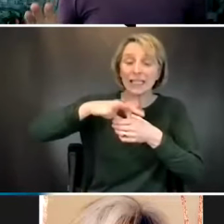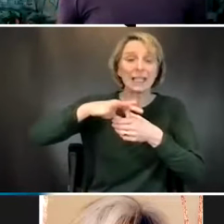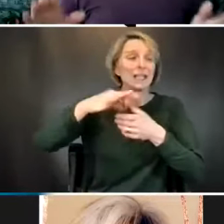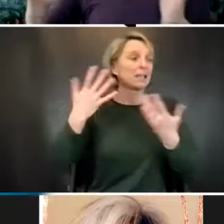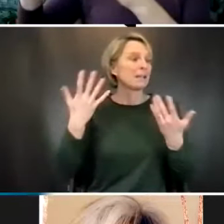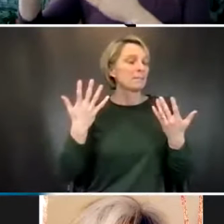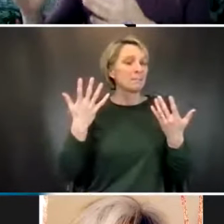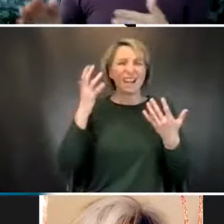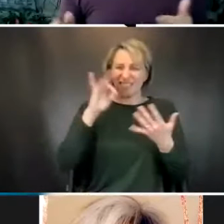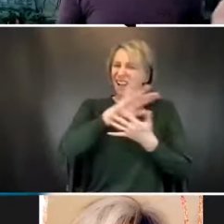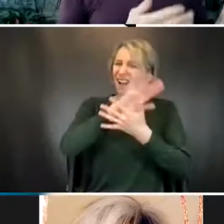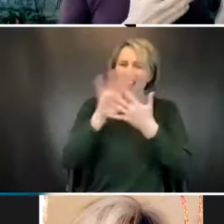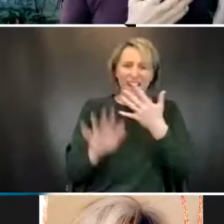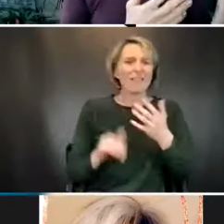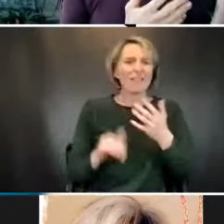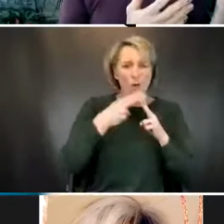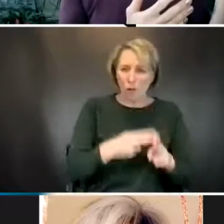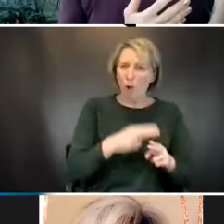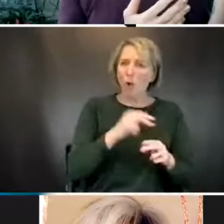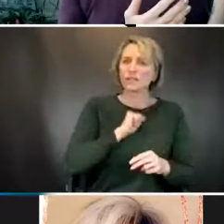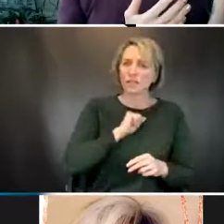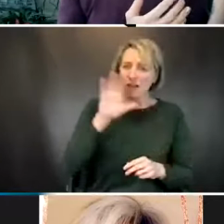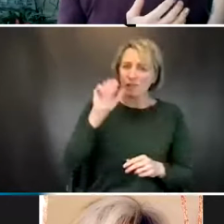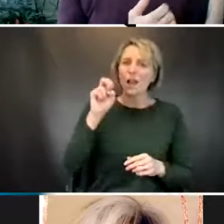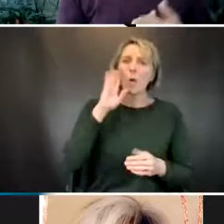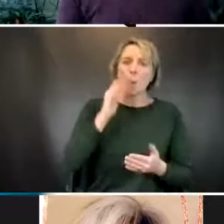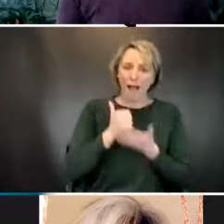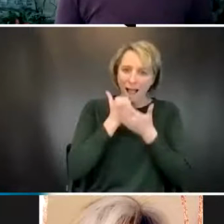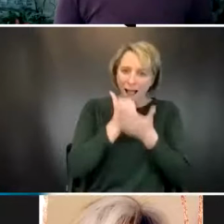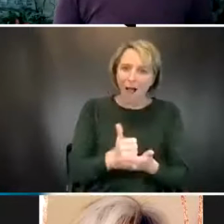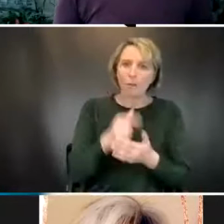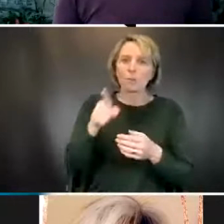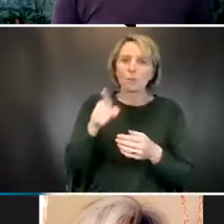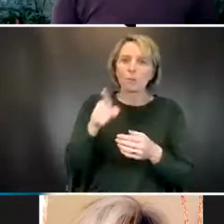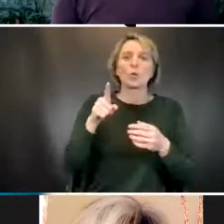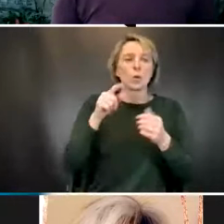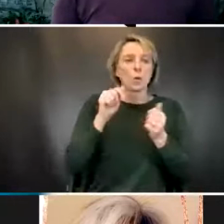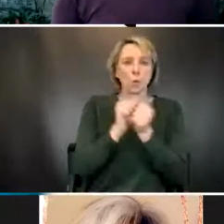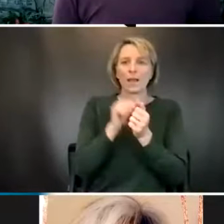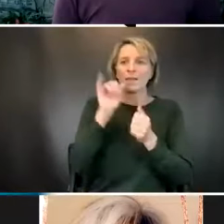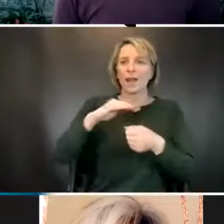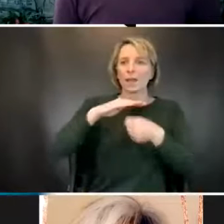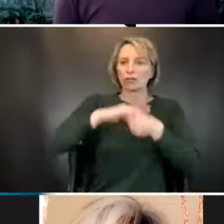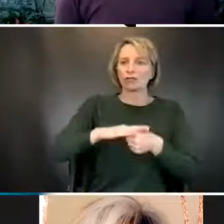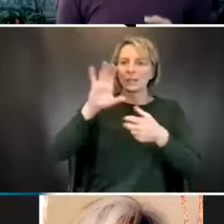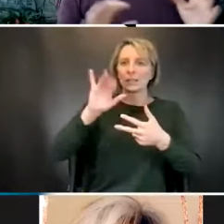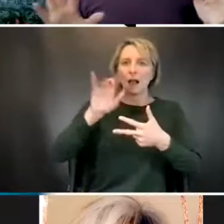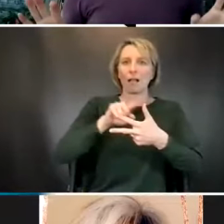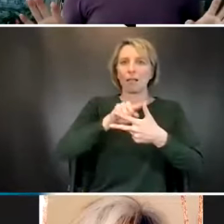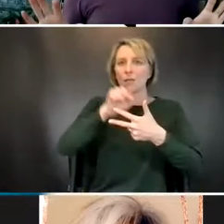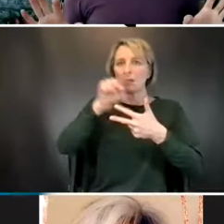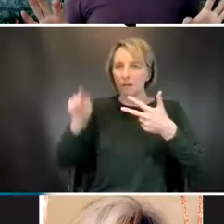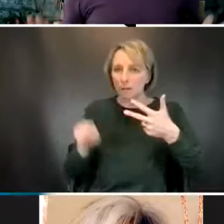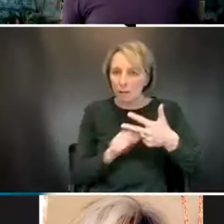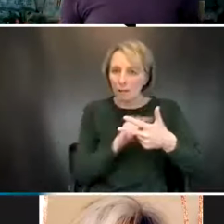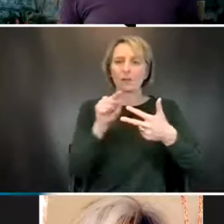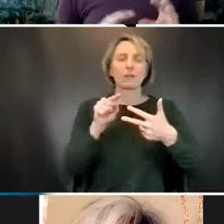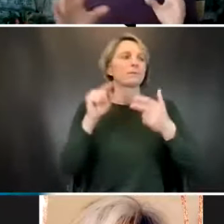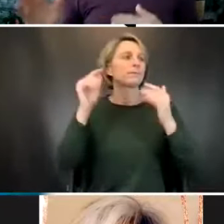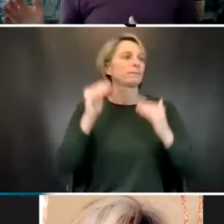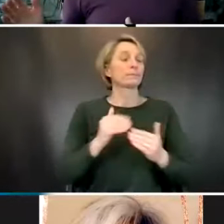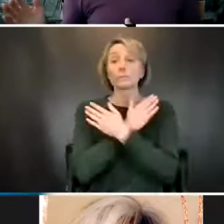considered self-care, are going to help you move through the stress response cycle. Resting, yes. Resting,